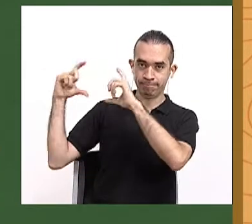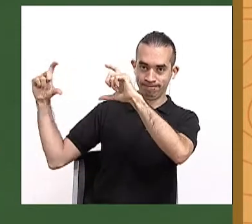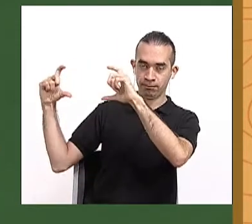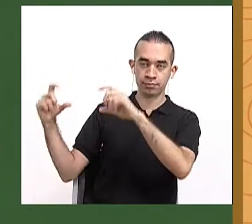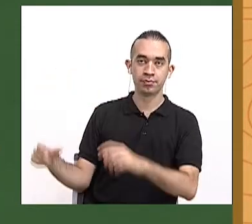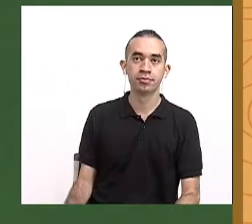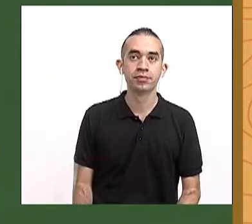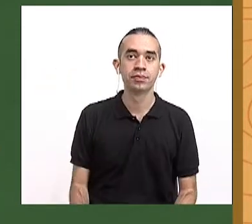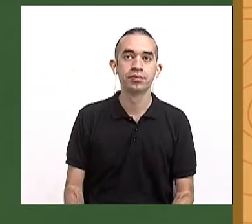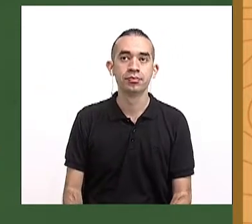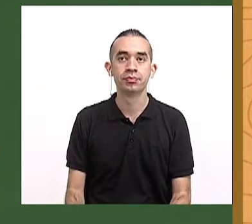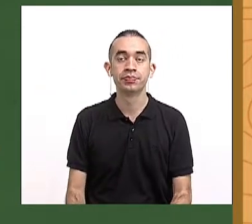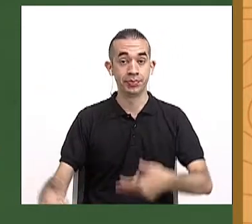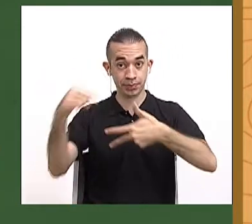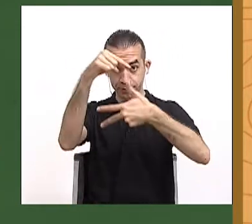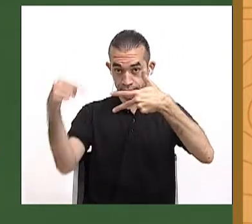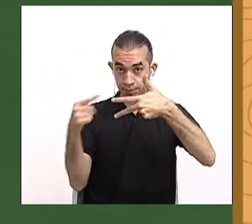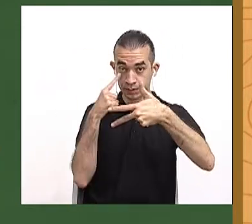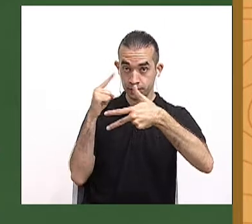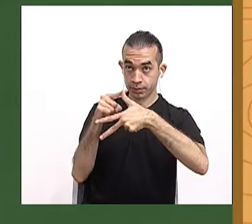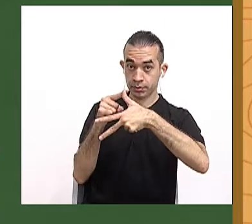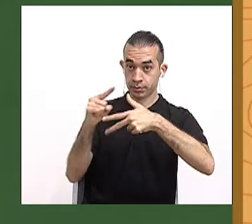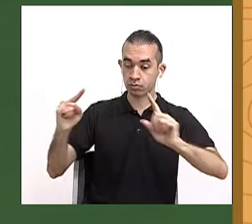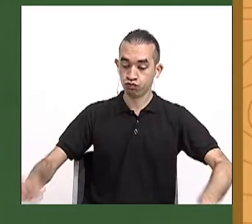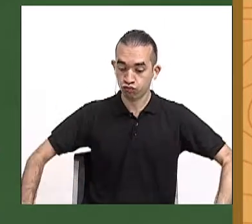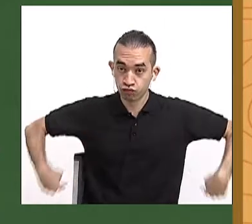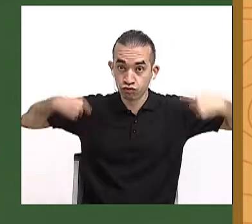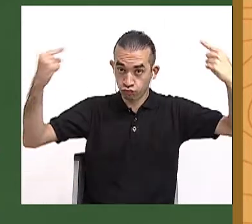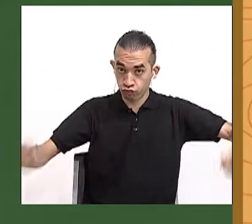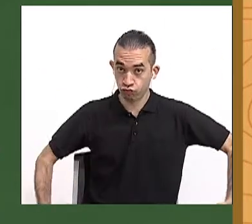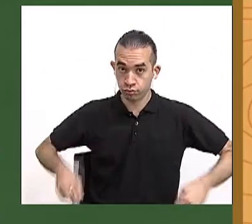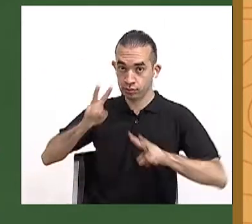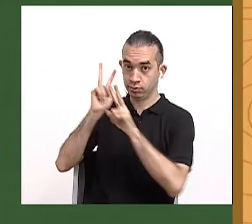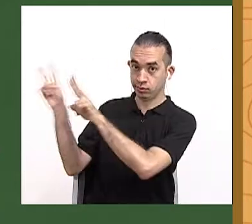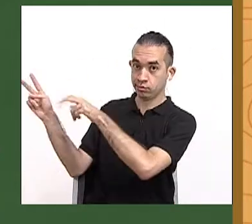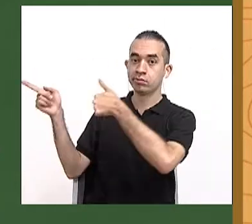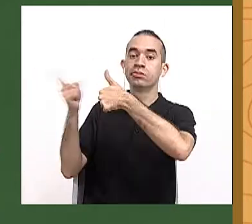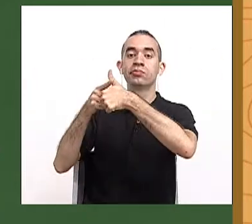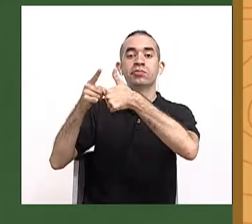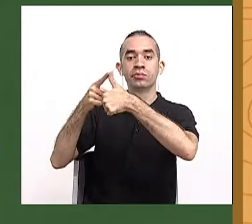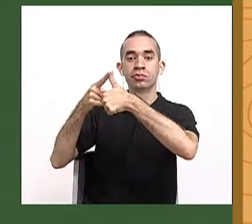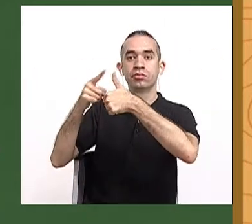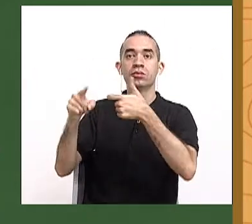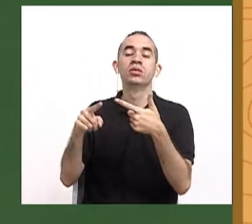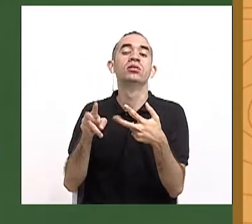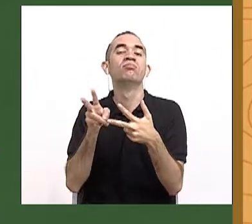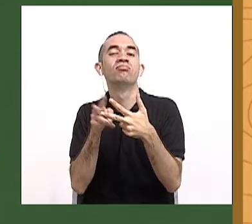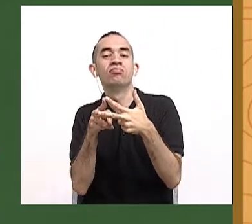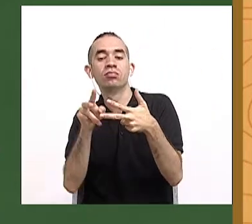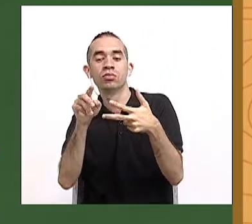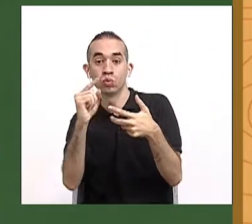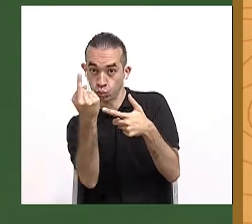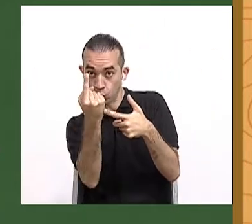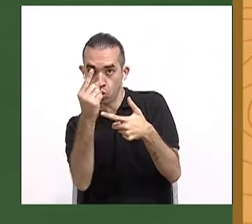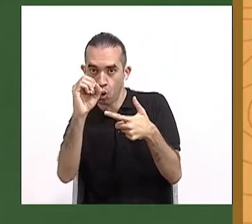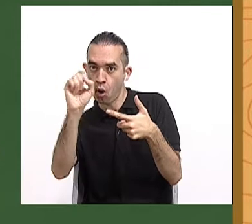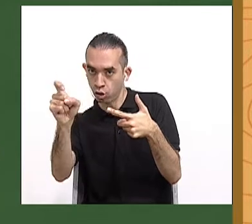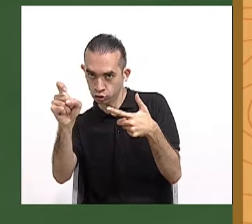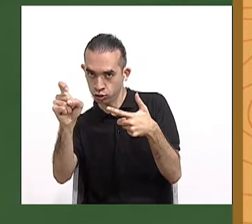Okay. Ox cart, a cart drawn by an ox or oxen. An ox is one,